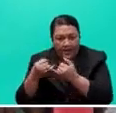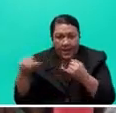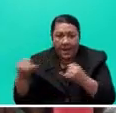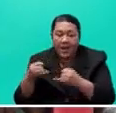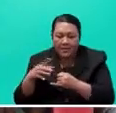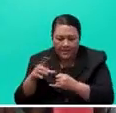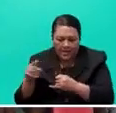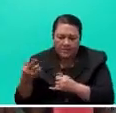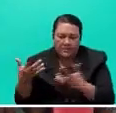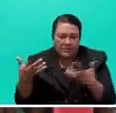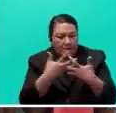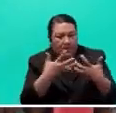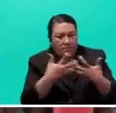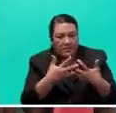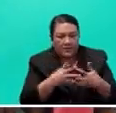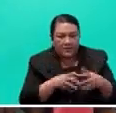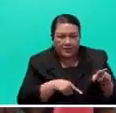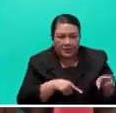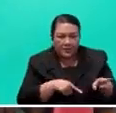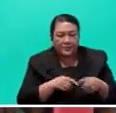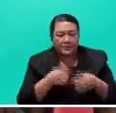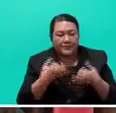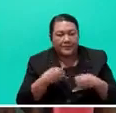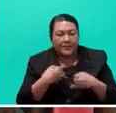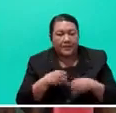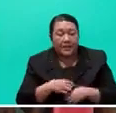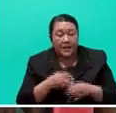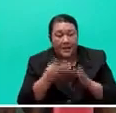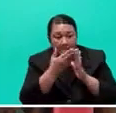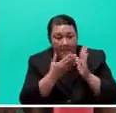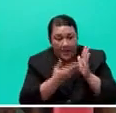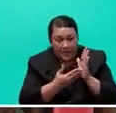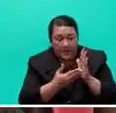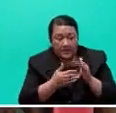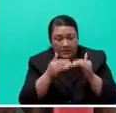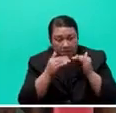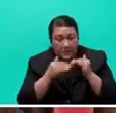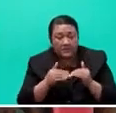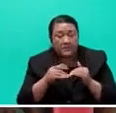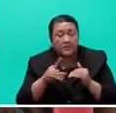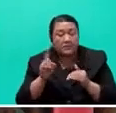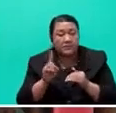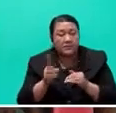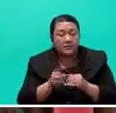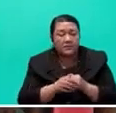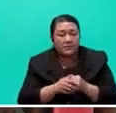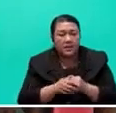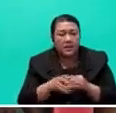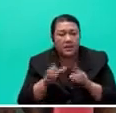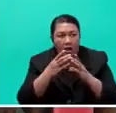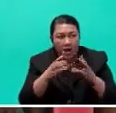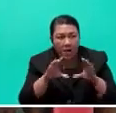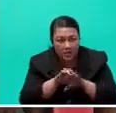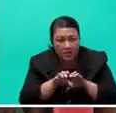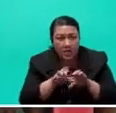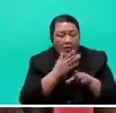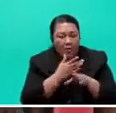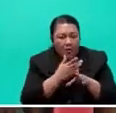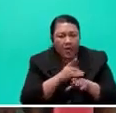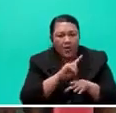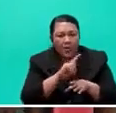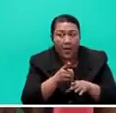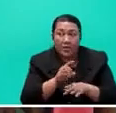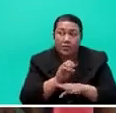Heritage Convention. Clause 8 of the bill outlines functions of the council. The council is to advise the